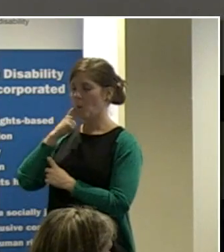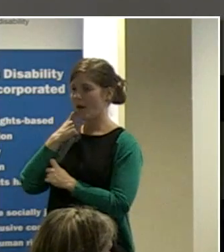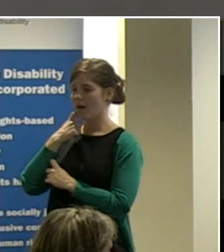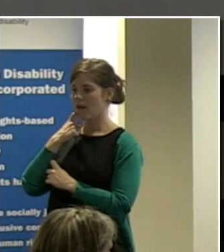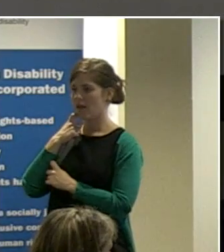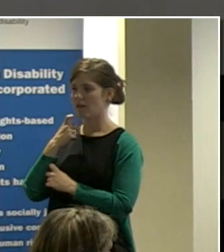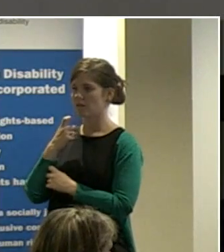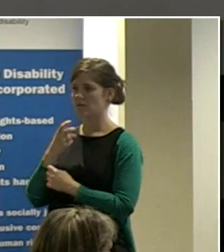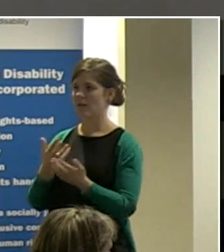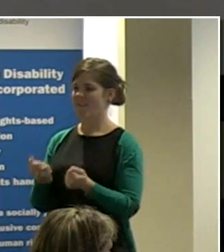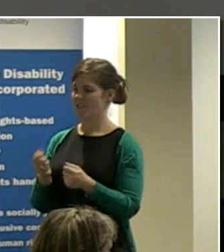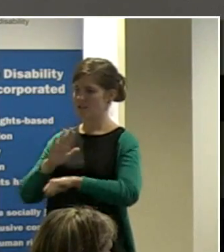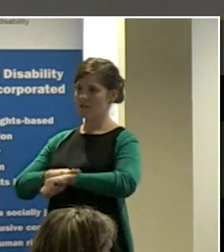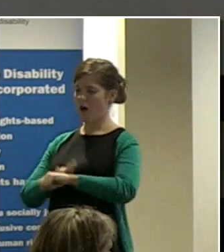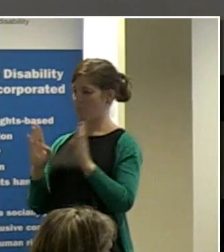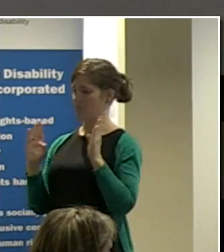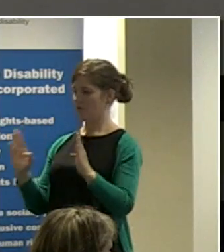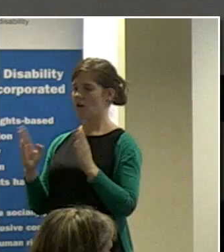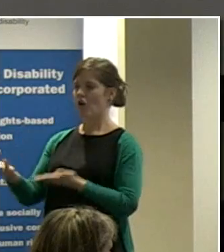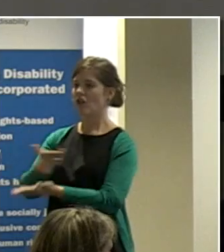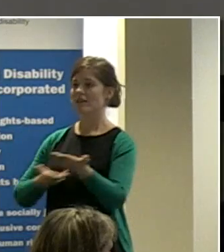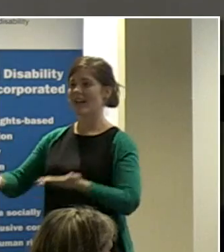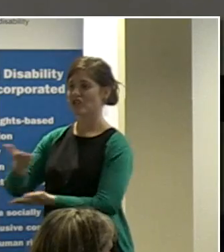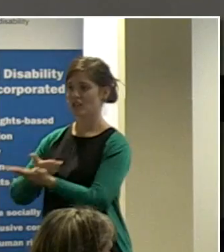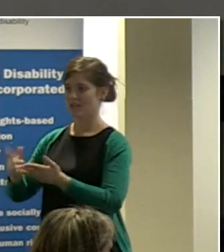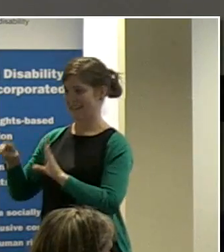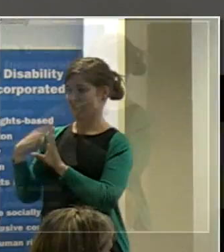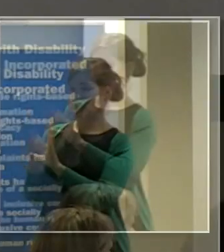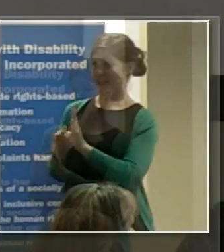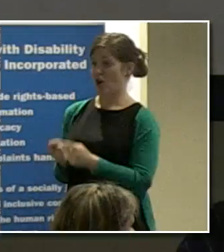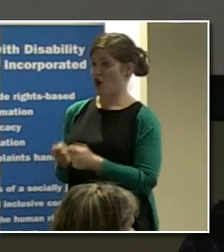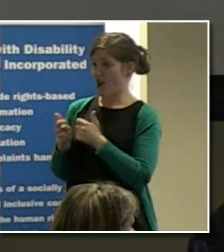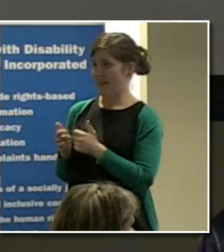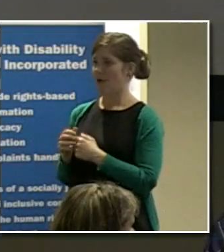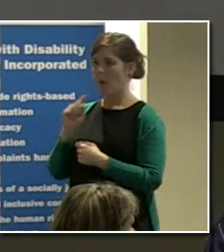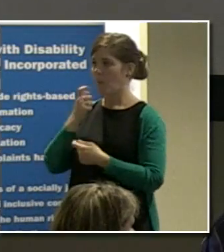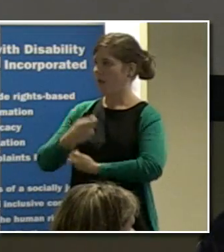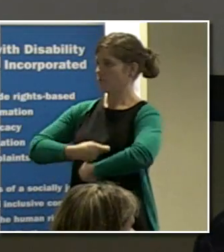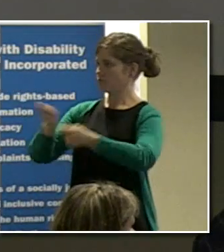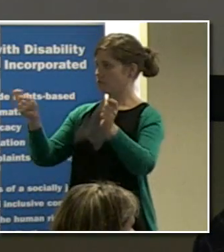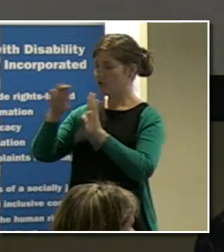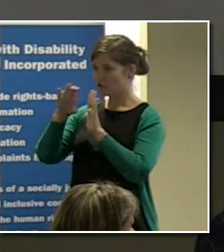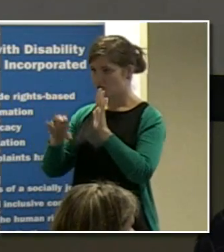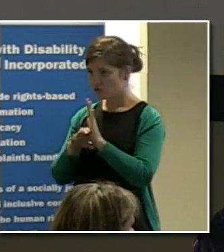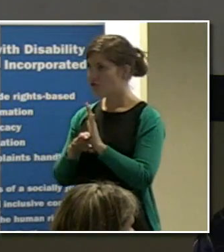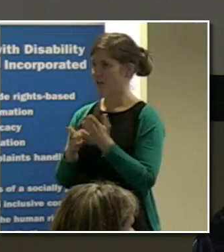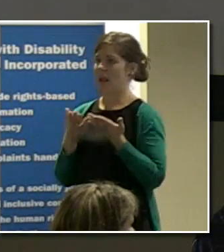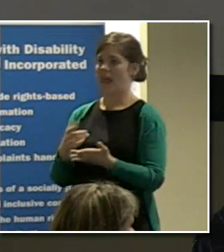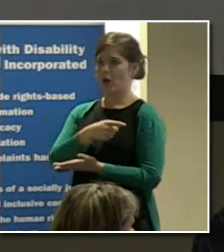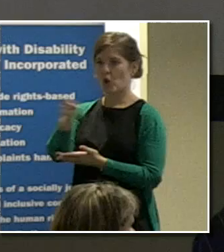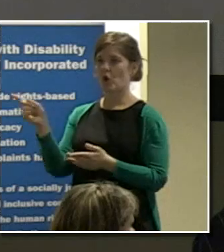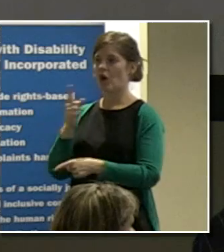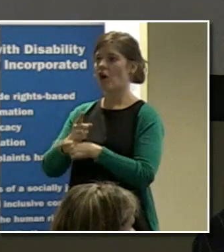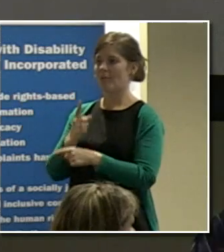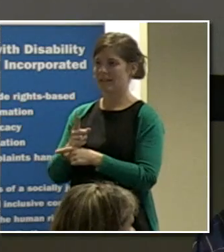a consultation period early in the new year where we'll be releasing that constitution and allowing members to comment on it